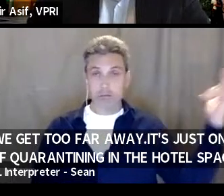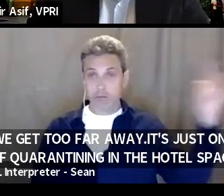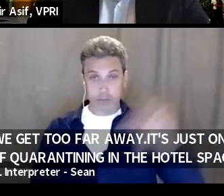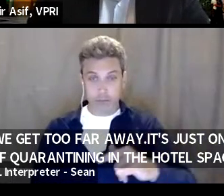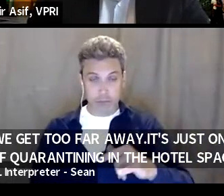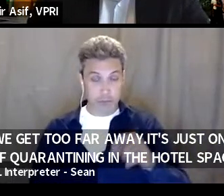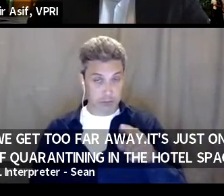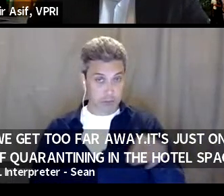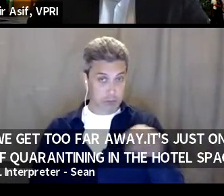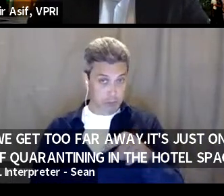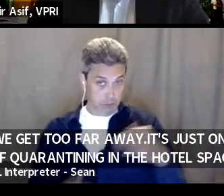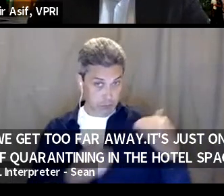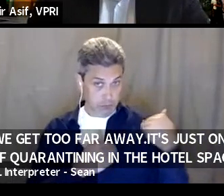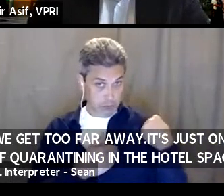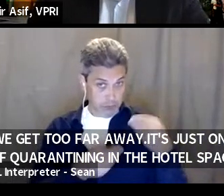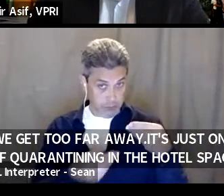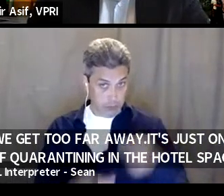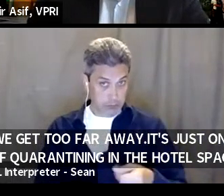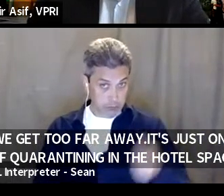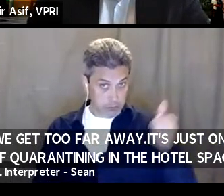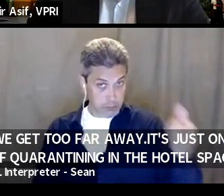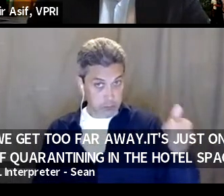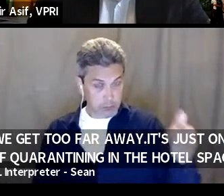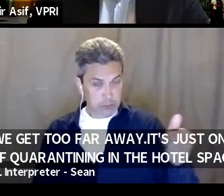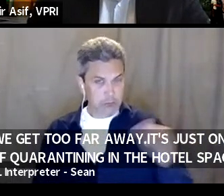that cost or not?